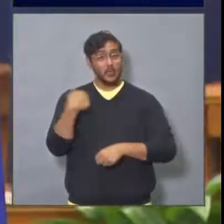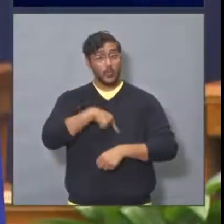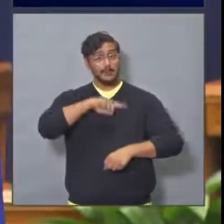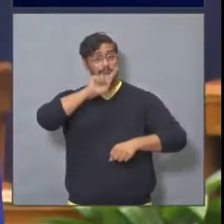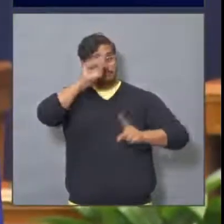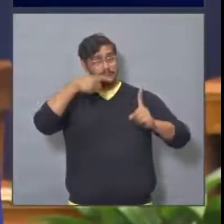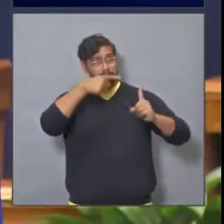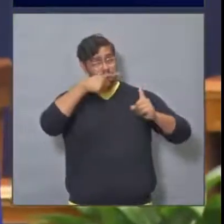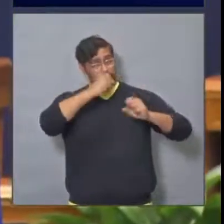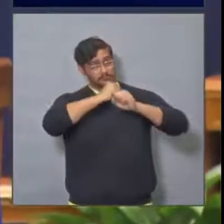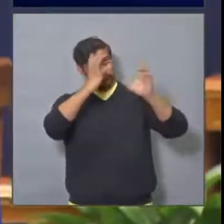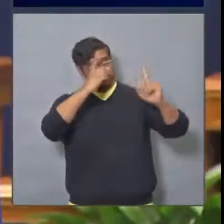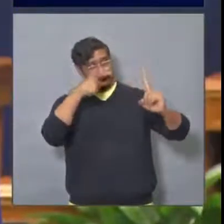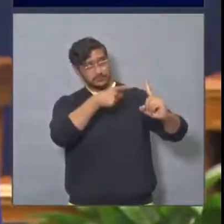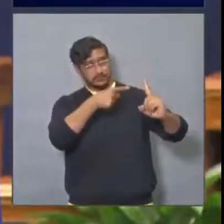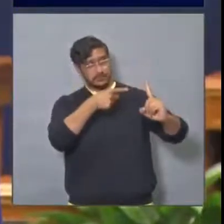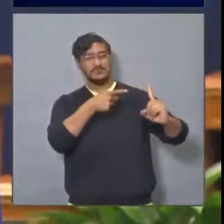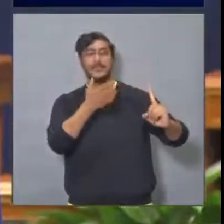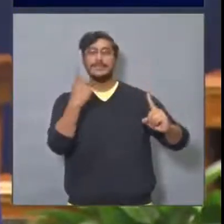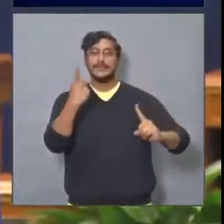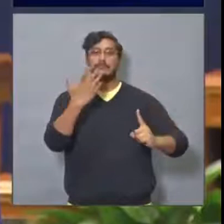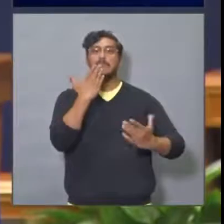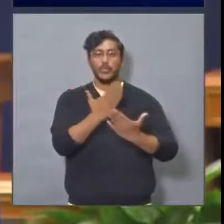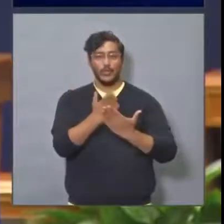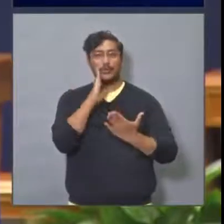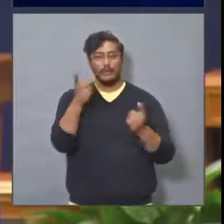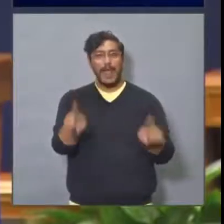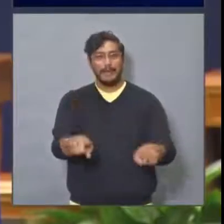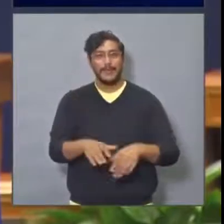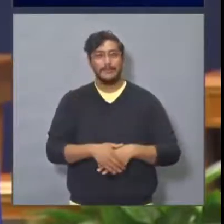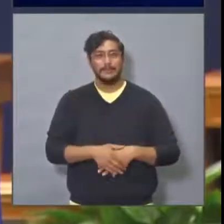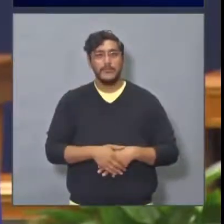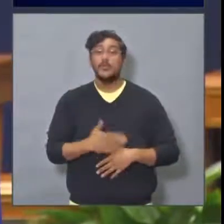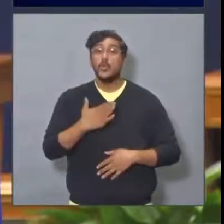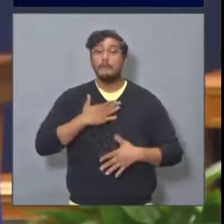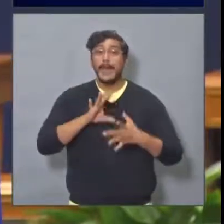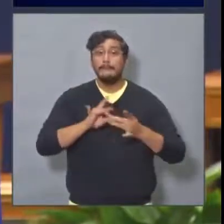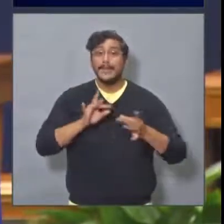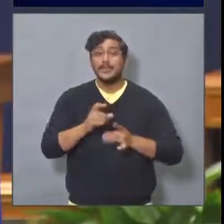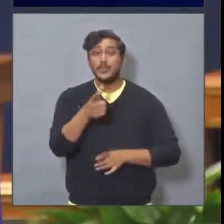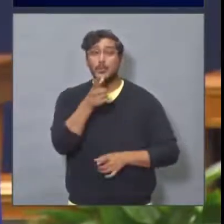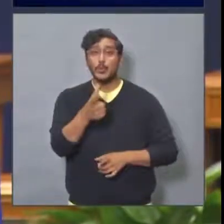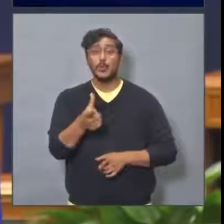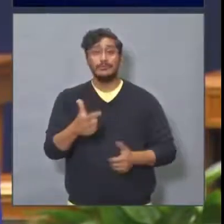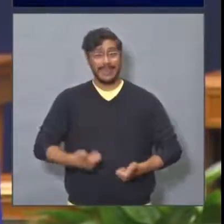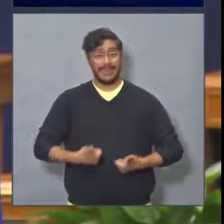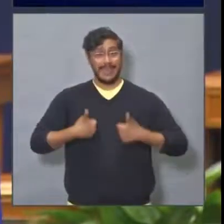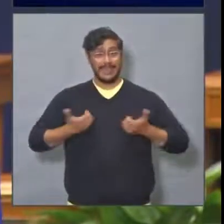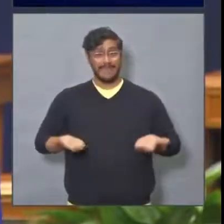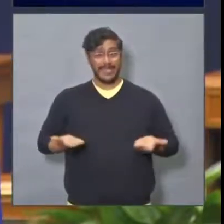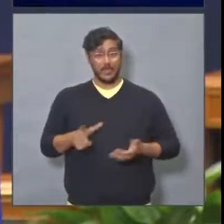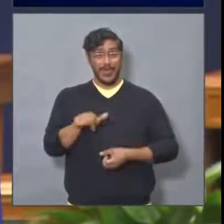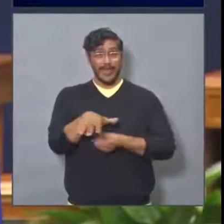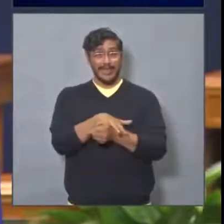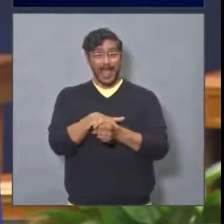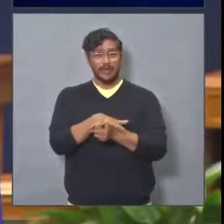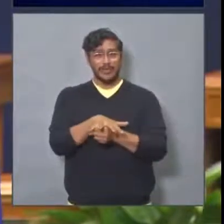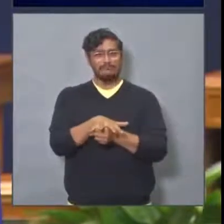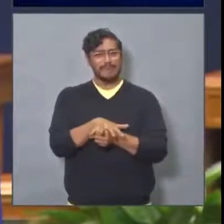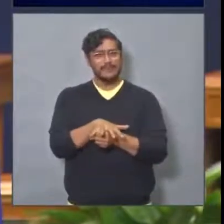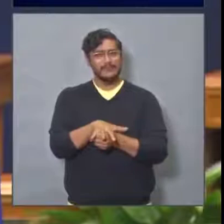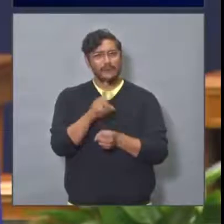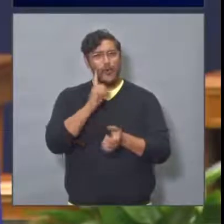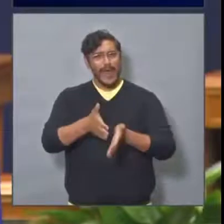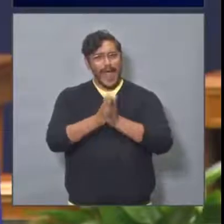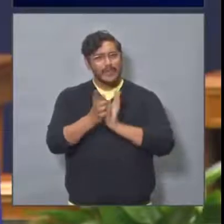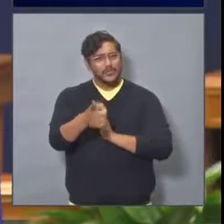sure that something good happens. So my message to all of us who call LA County our home today is a plea to keep up the good work